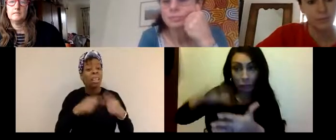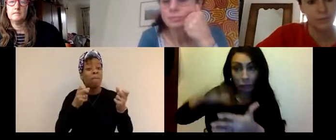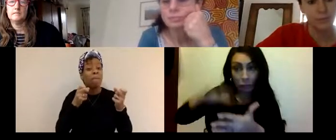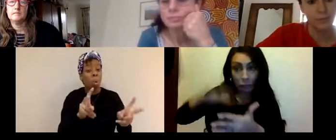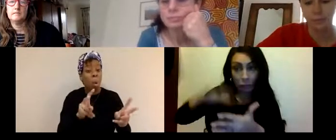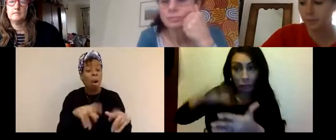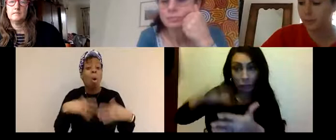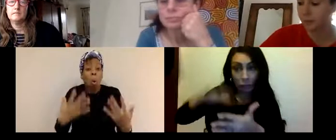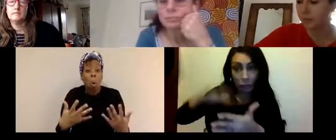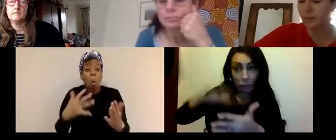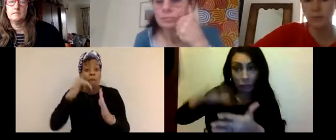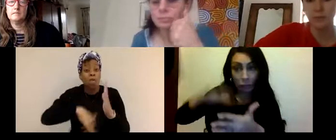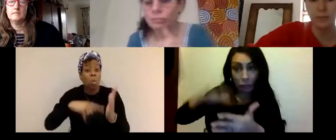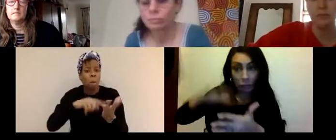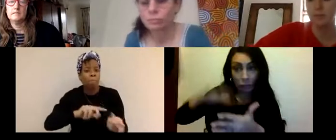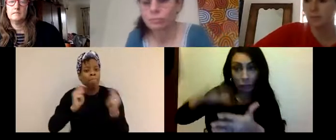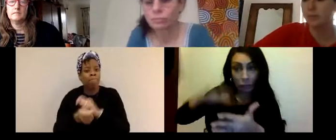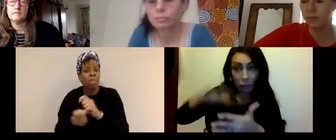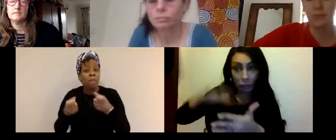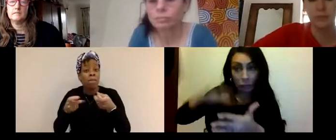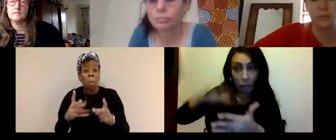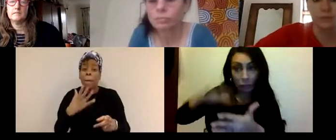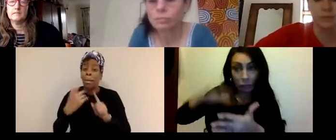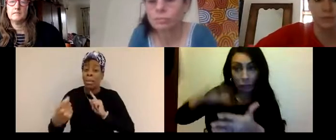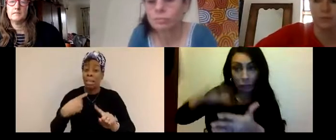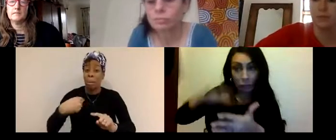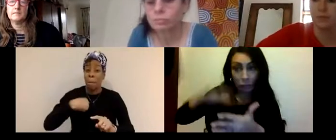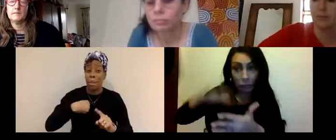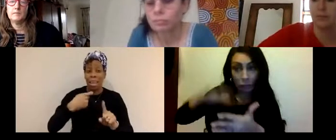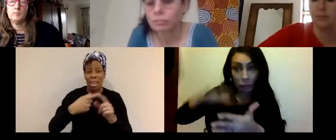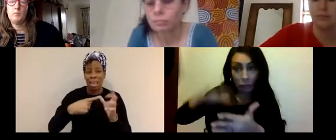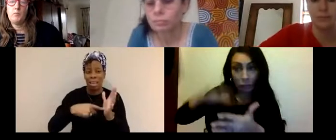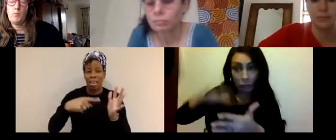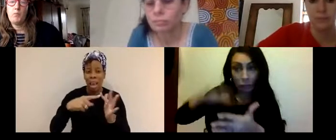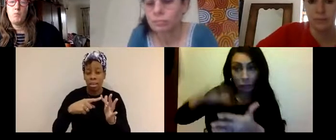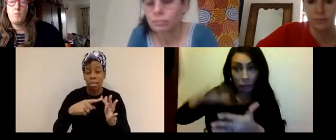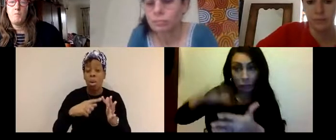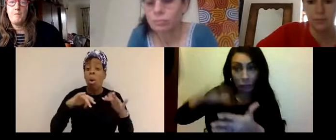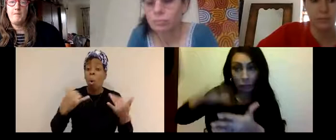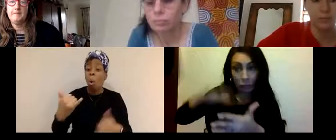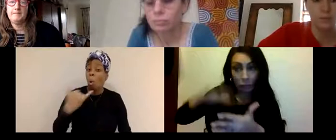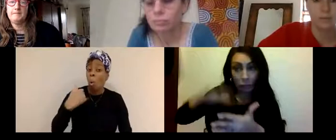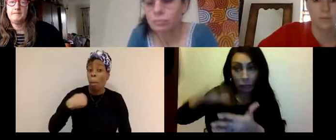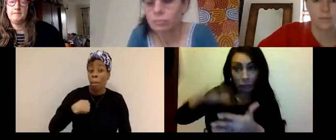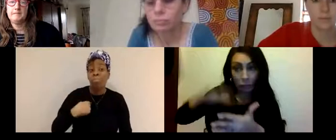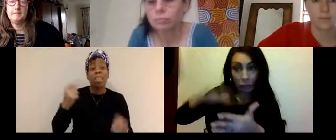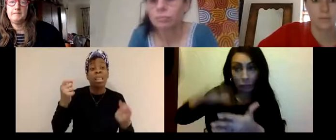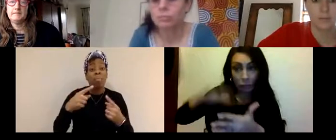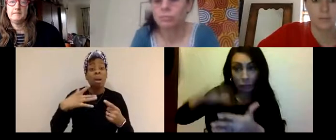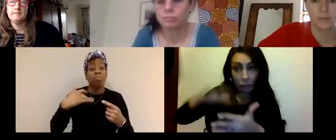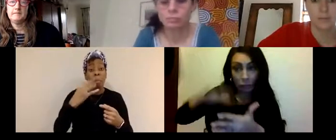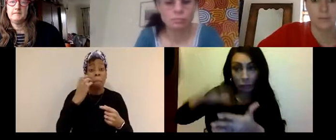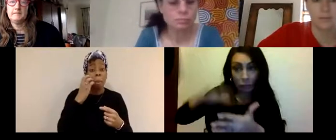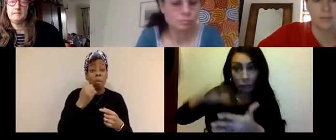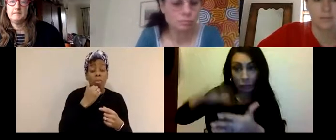the application form in a different format, you can email me, my email address is there, or you can give me a call, and that's my work mobile number.